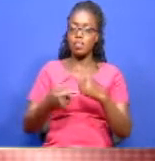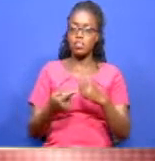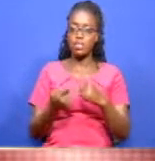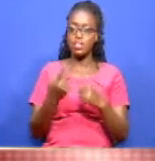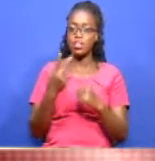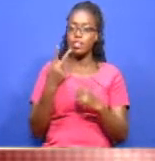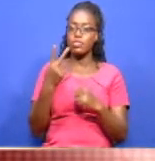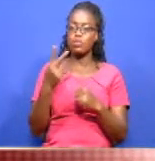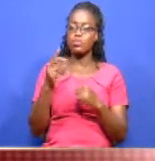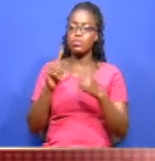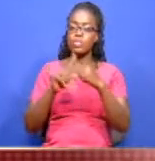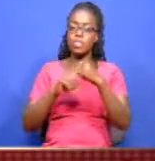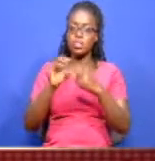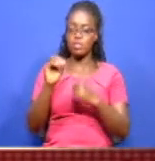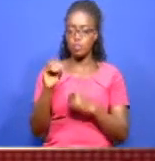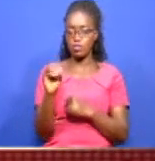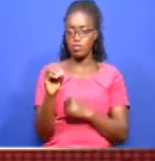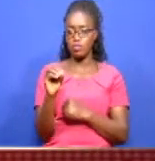59,260.